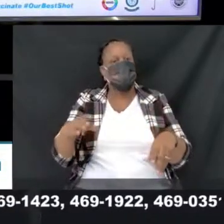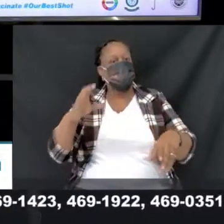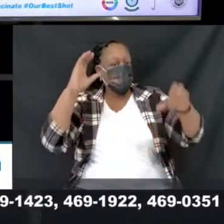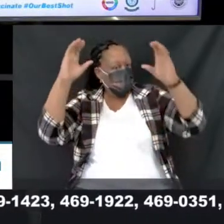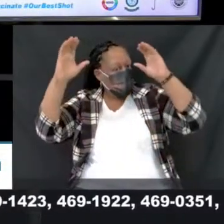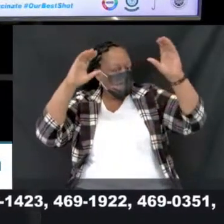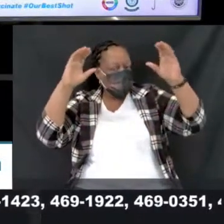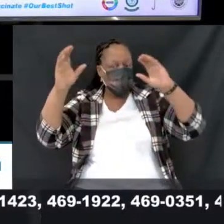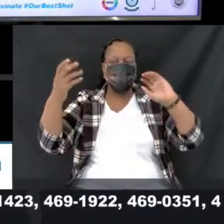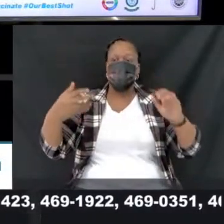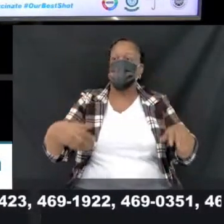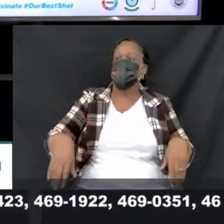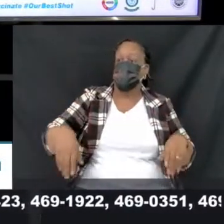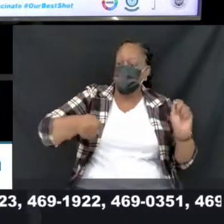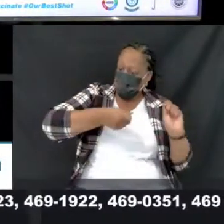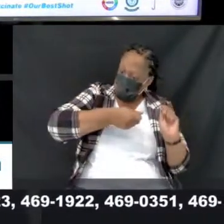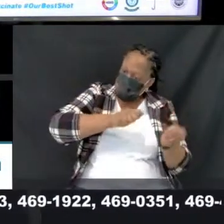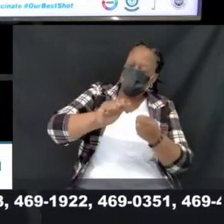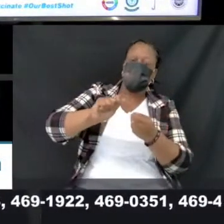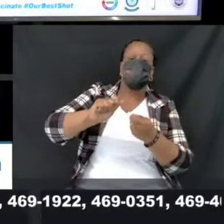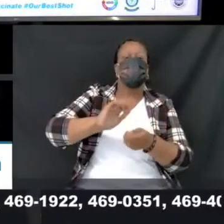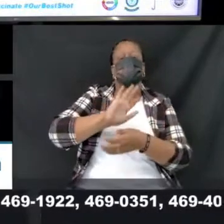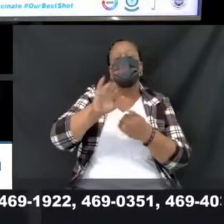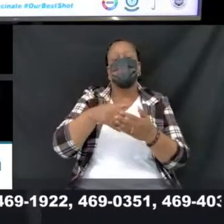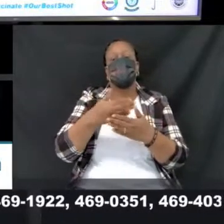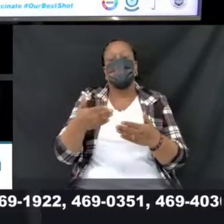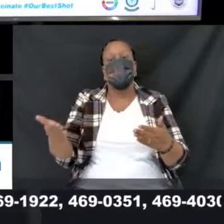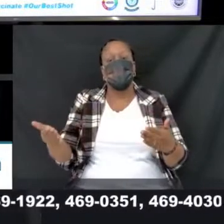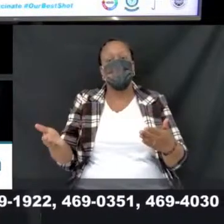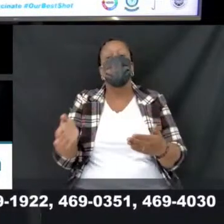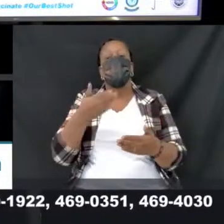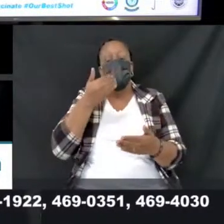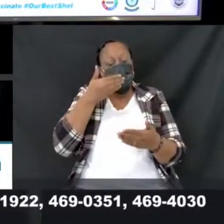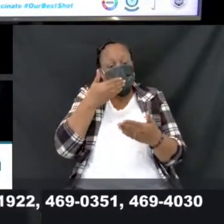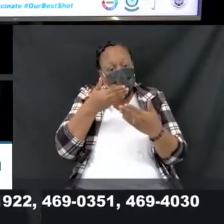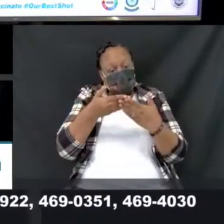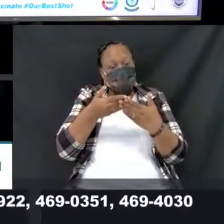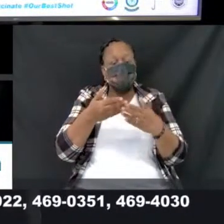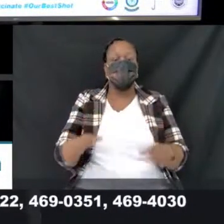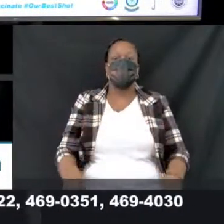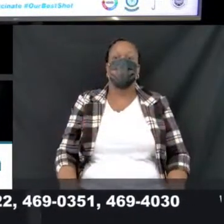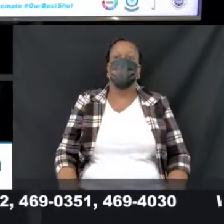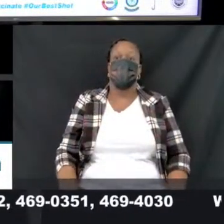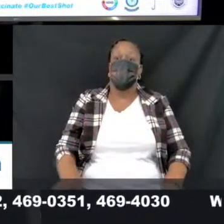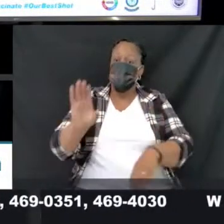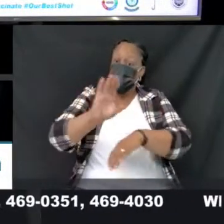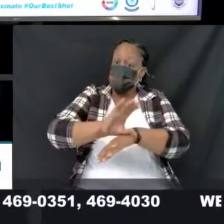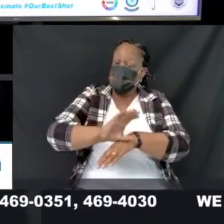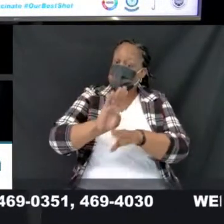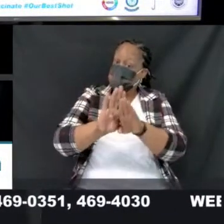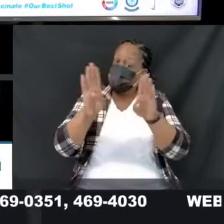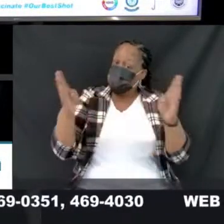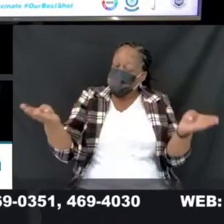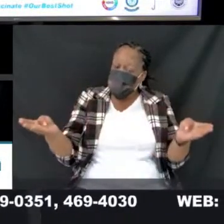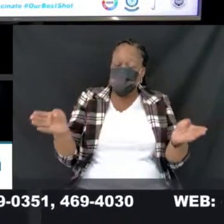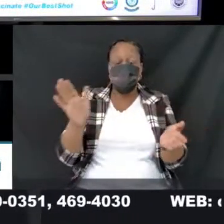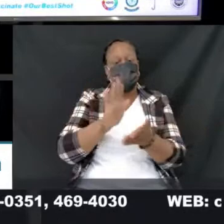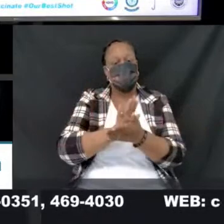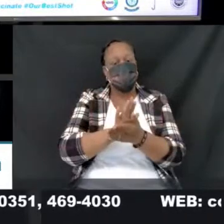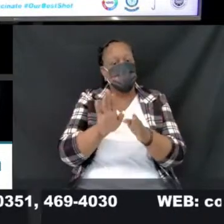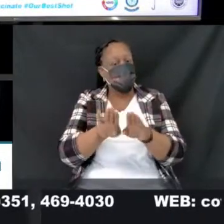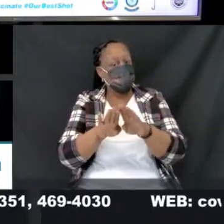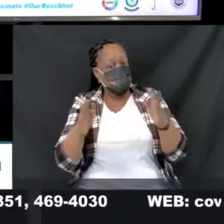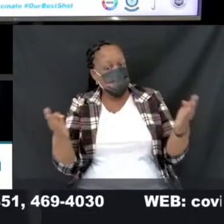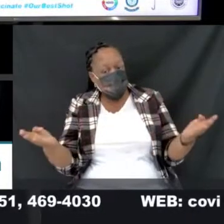Carnival, Under-19 Cricket World Cup. We reopened our churches and schools, and we started the manufacturing, hotel, and